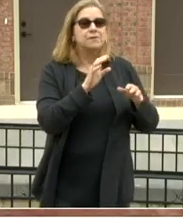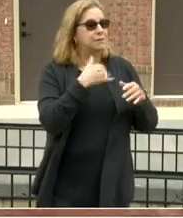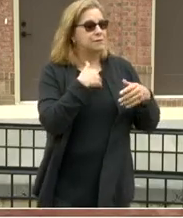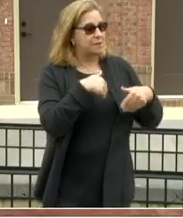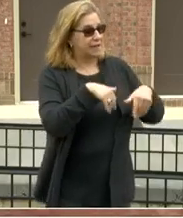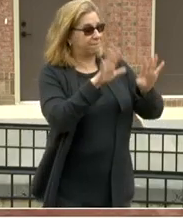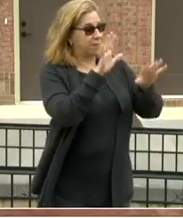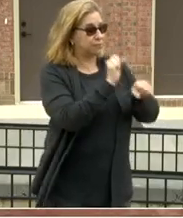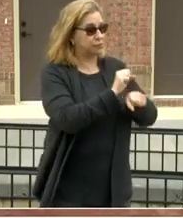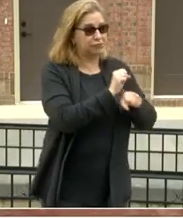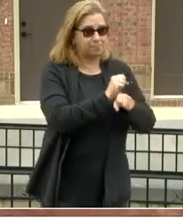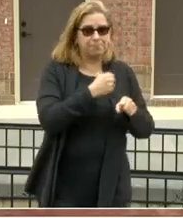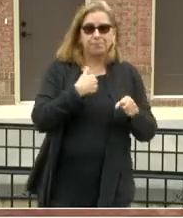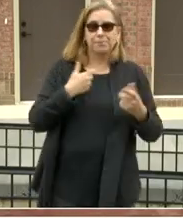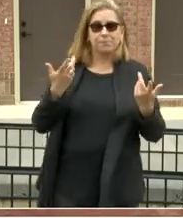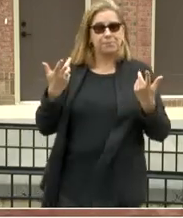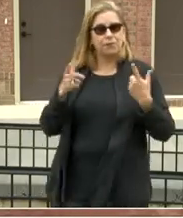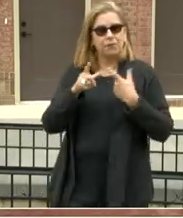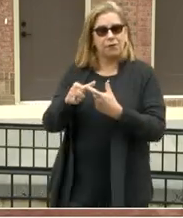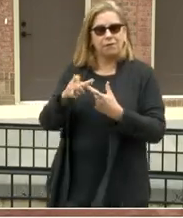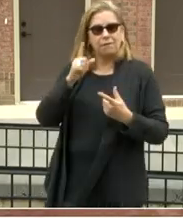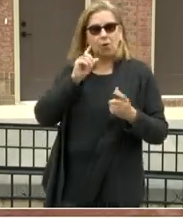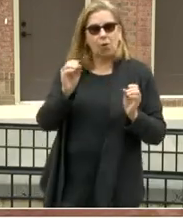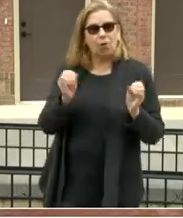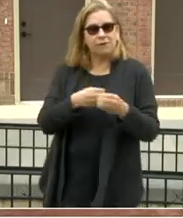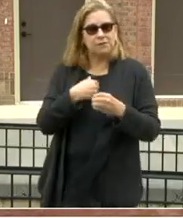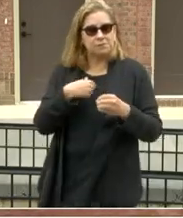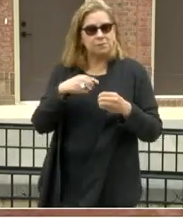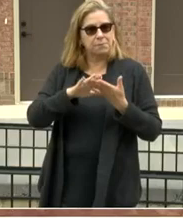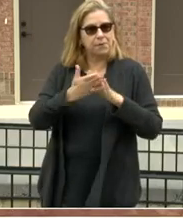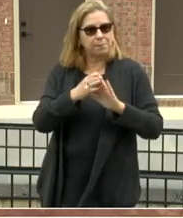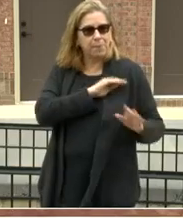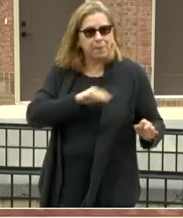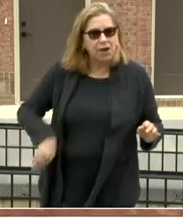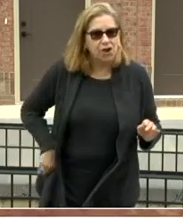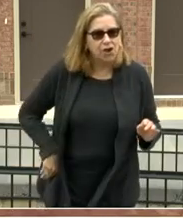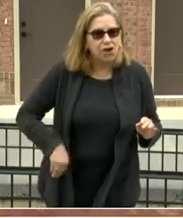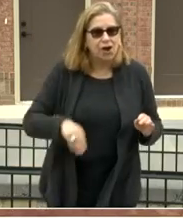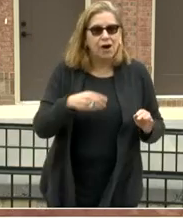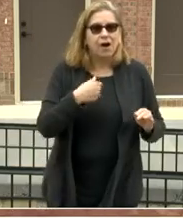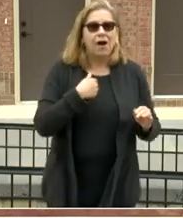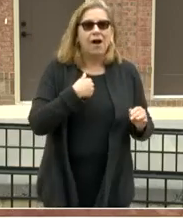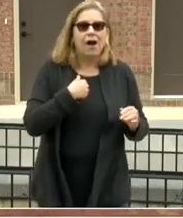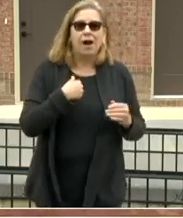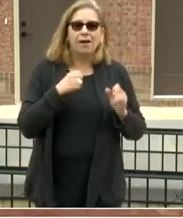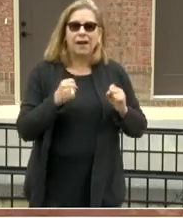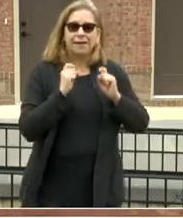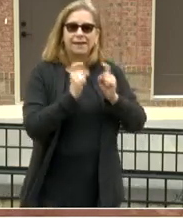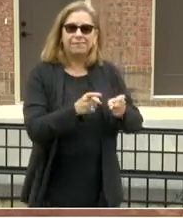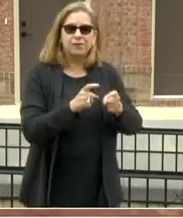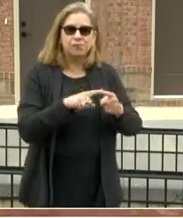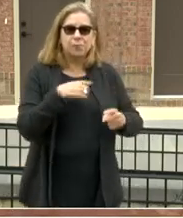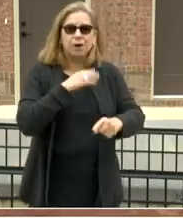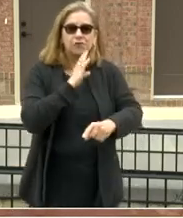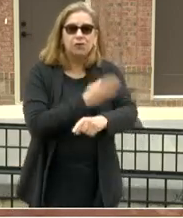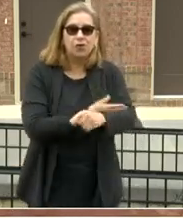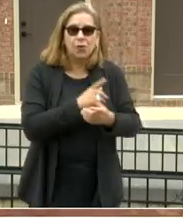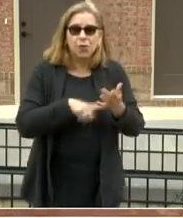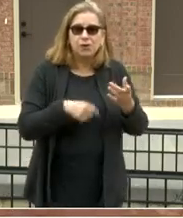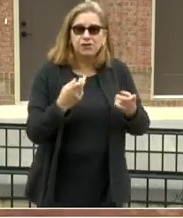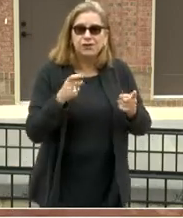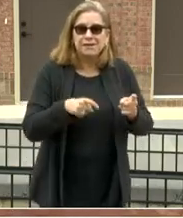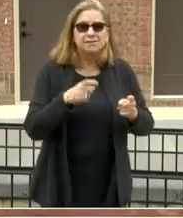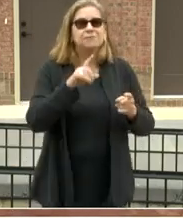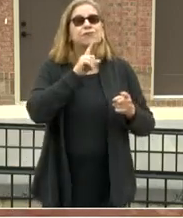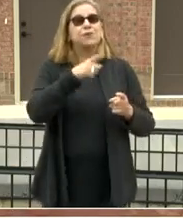me to make sure my daughter has what she needs. And so that's what we want for everybody in our city, to be